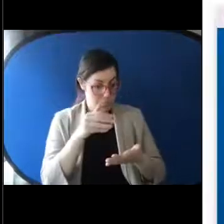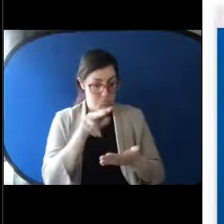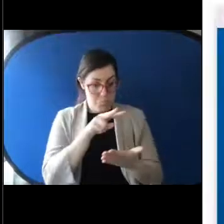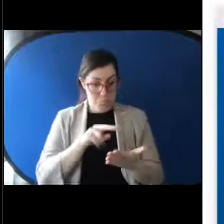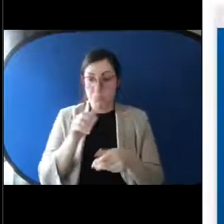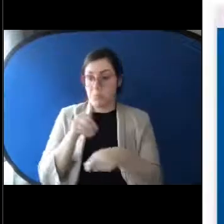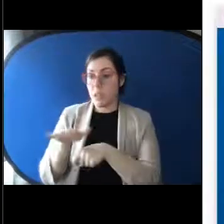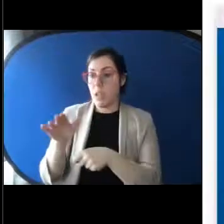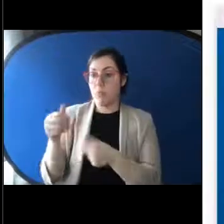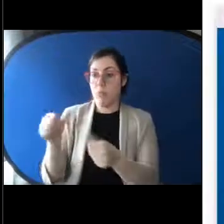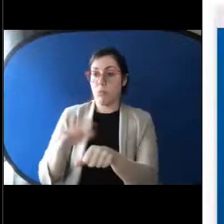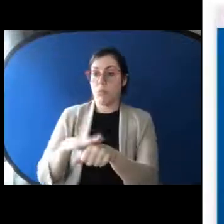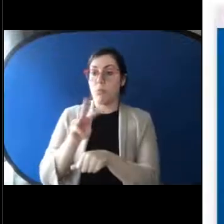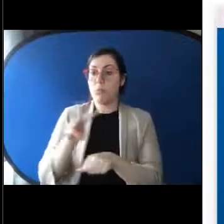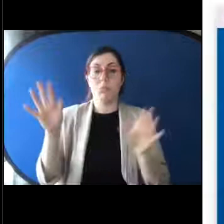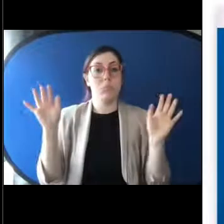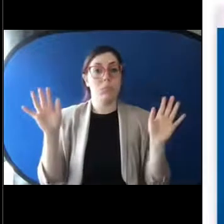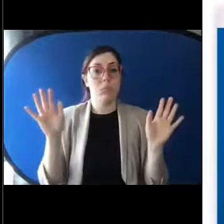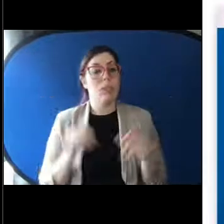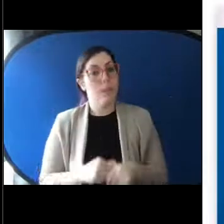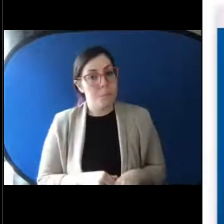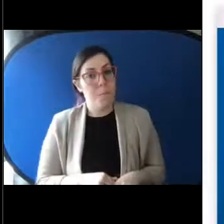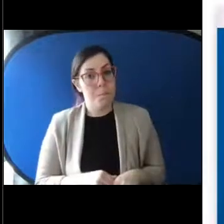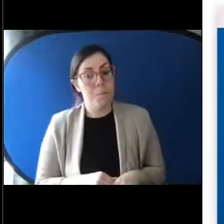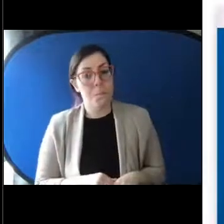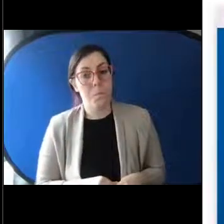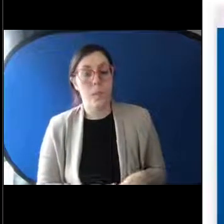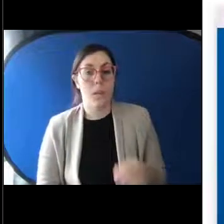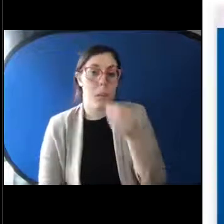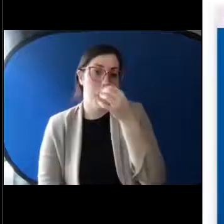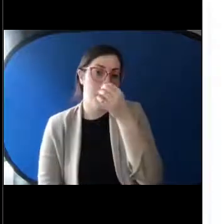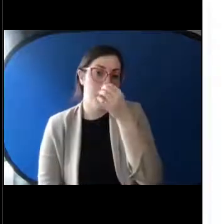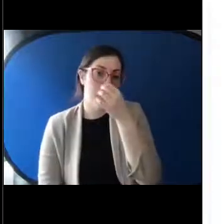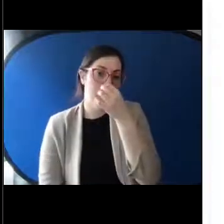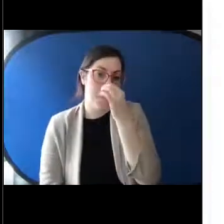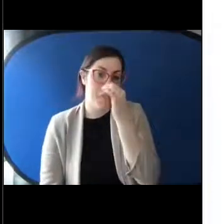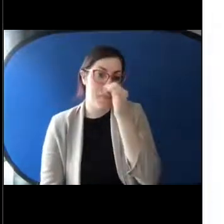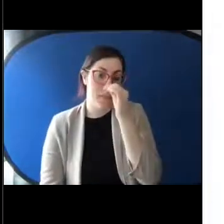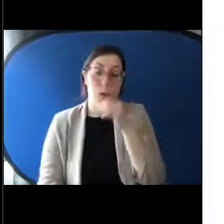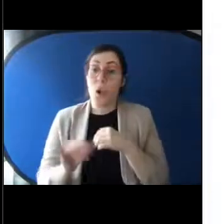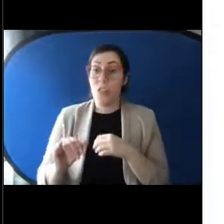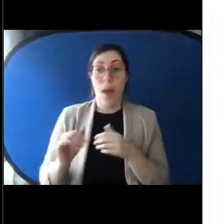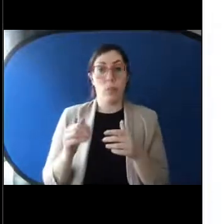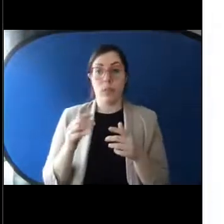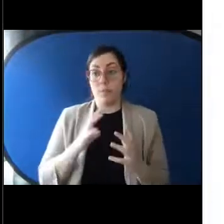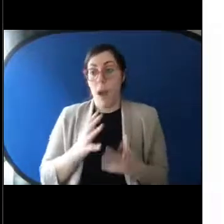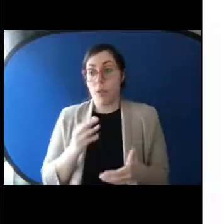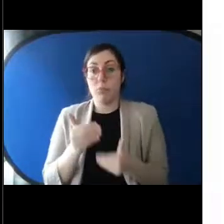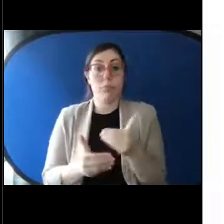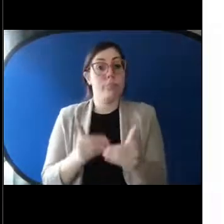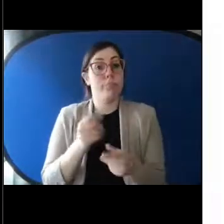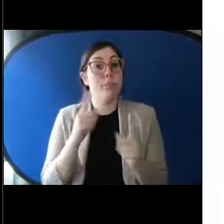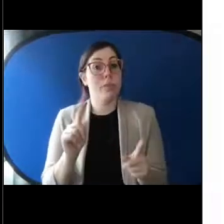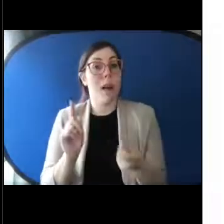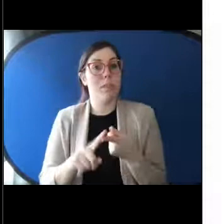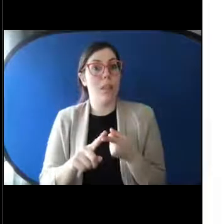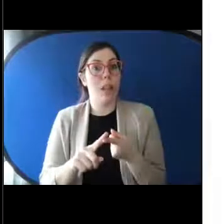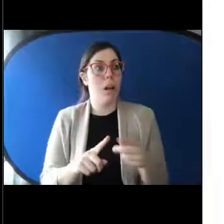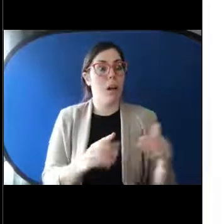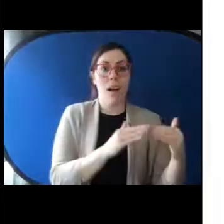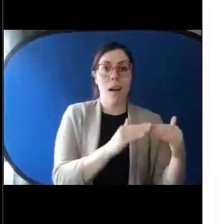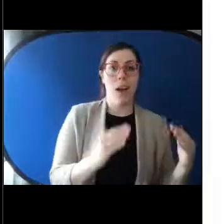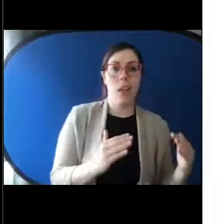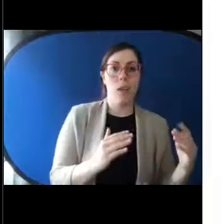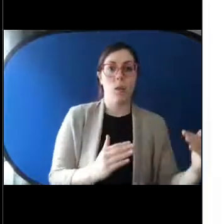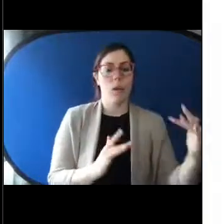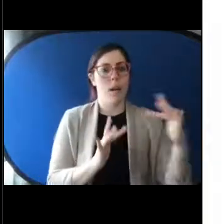And that's fine. Next slide, please. Until one of your colleagues at Google comes along and says